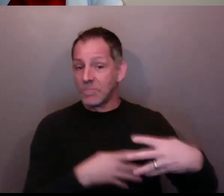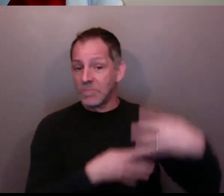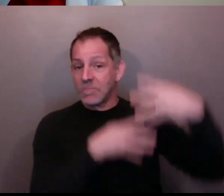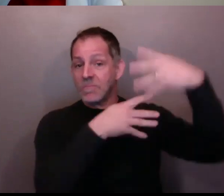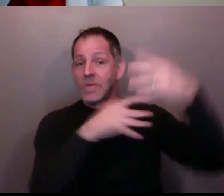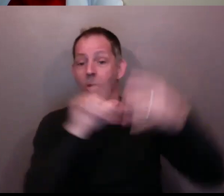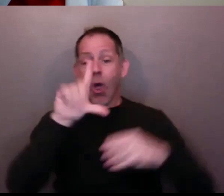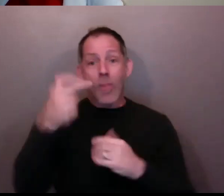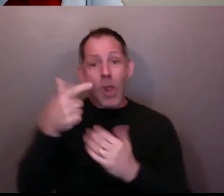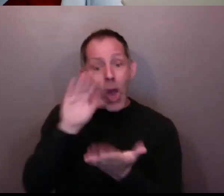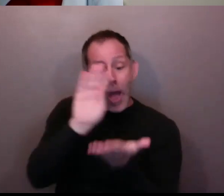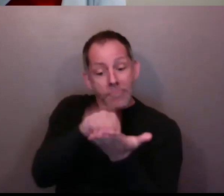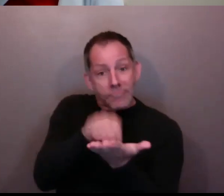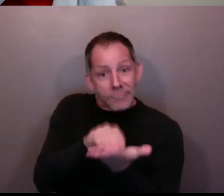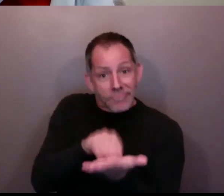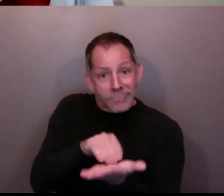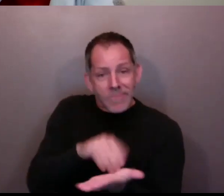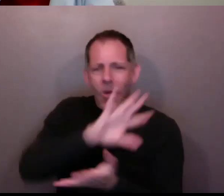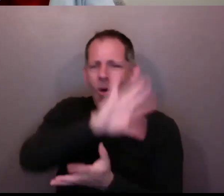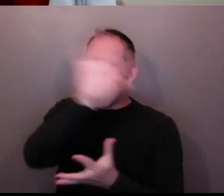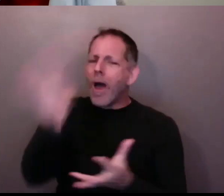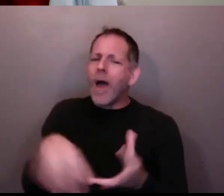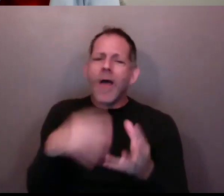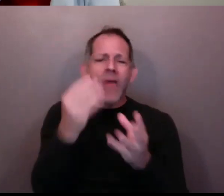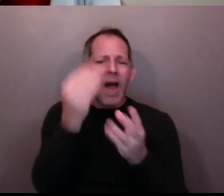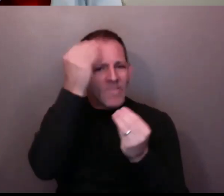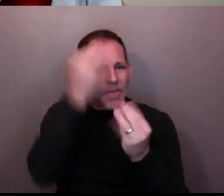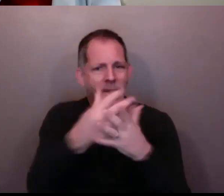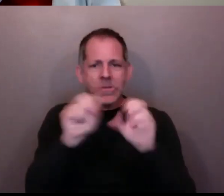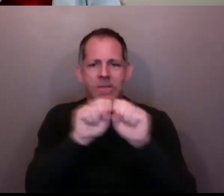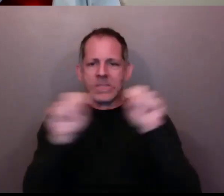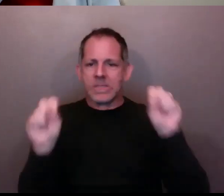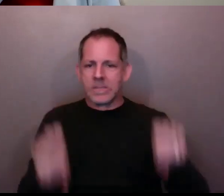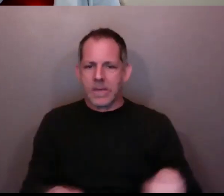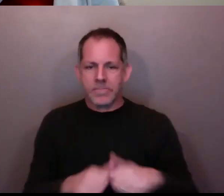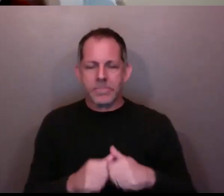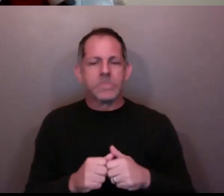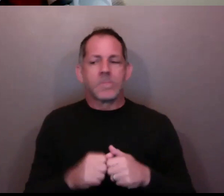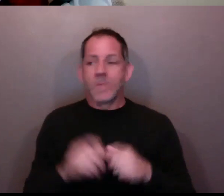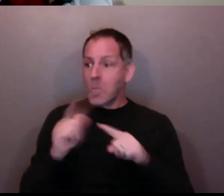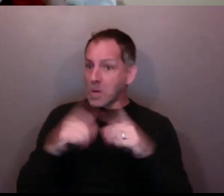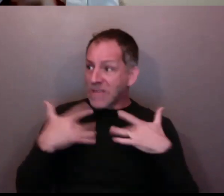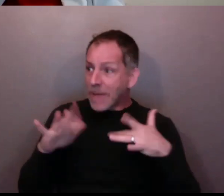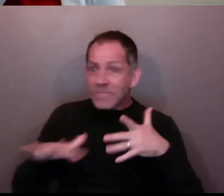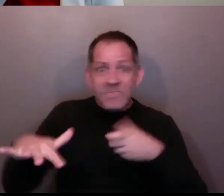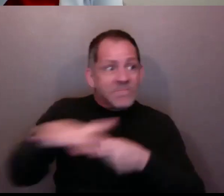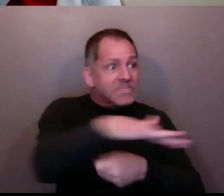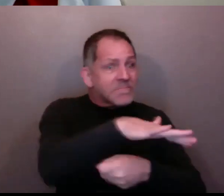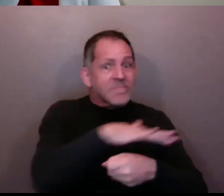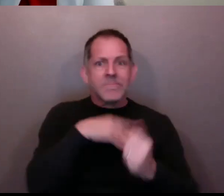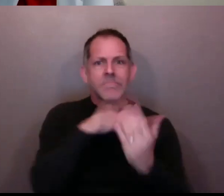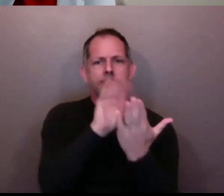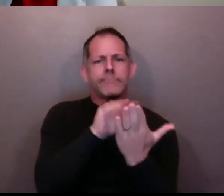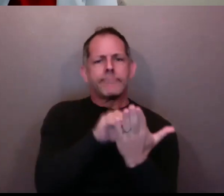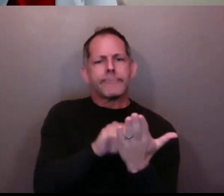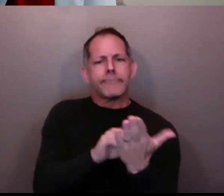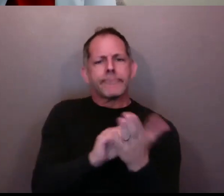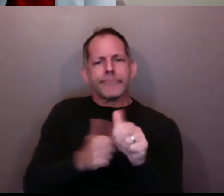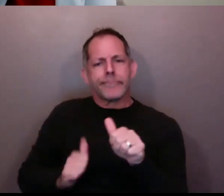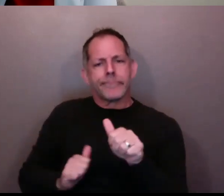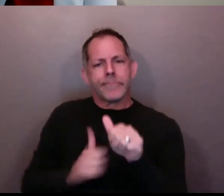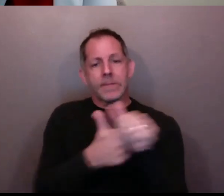Usually, one or two new updates on a topic or two weekly, and we